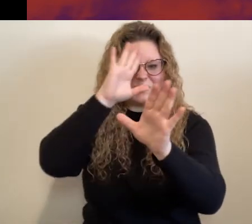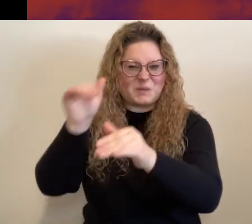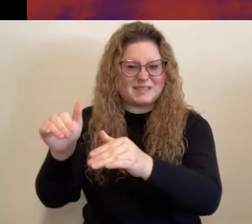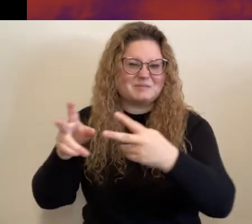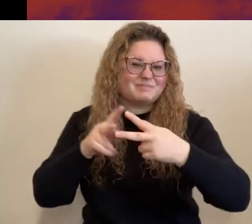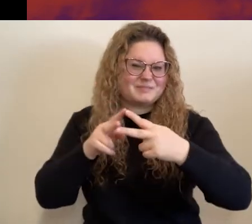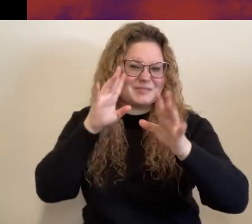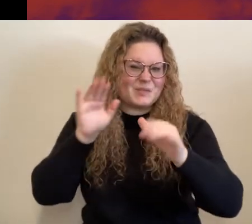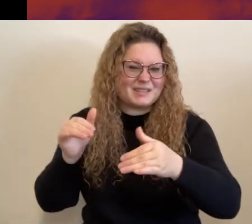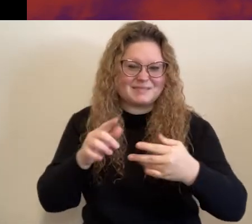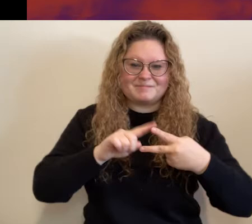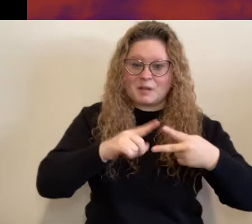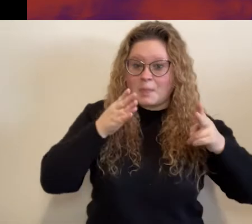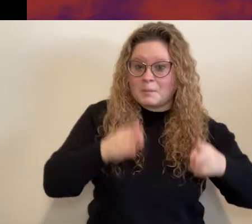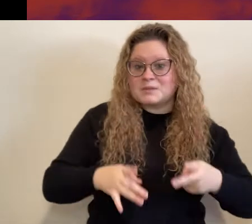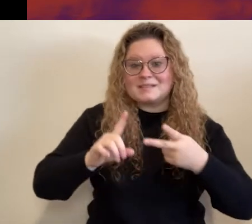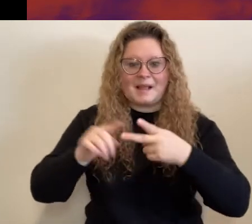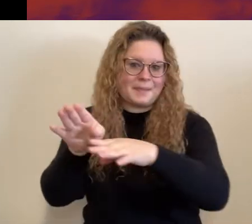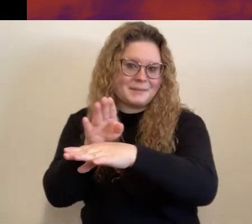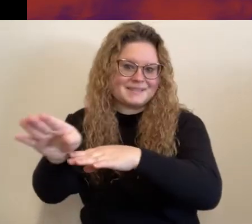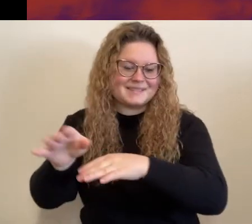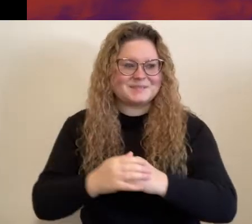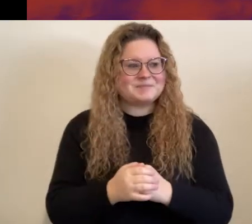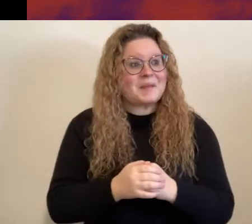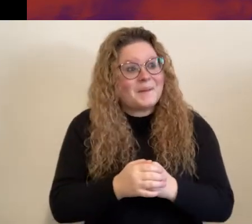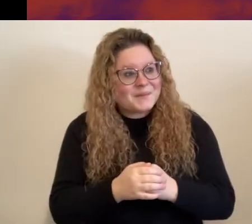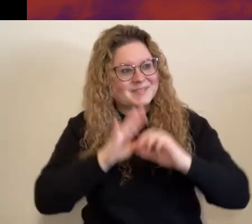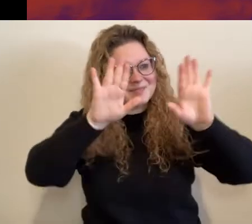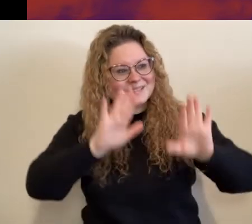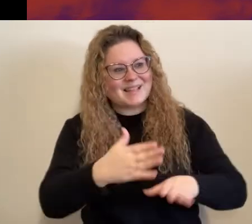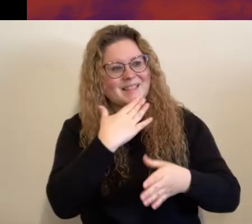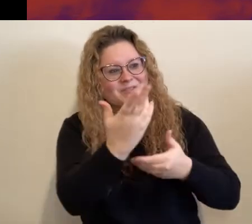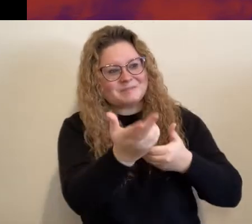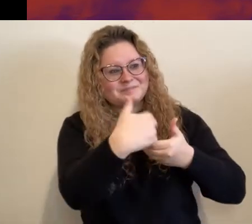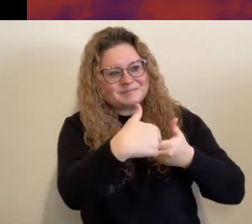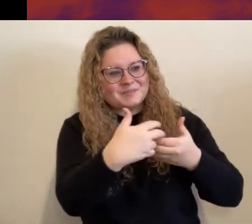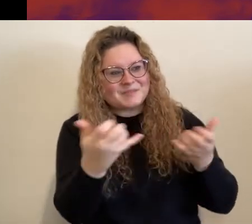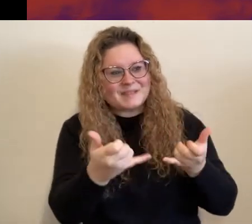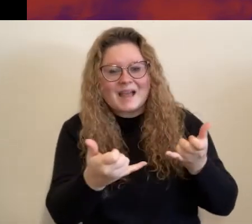sounds amazing. Thank you for joining us and kind of telling us a bit about branding and